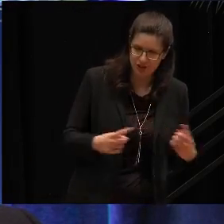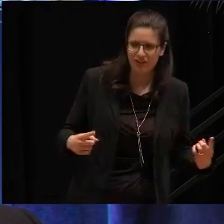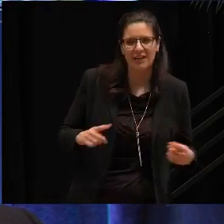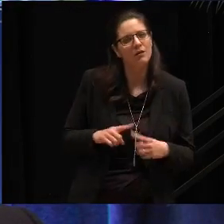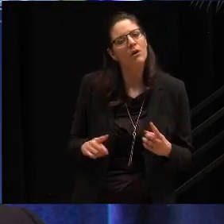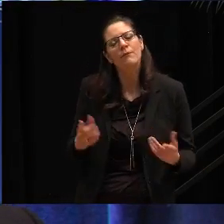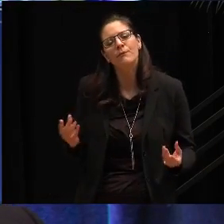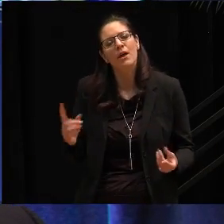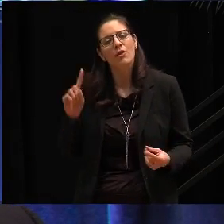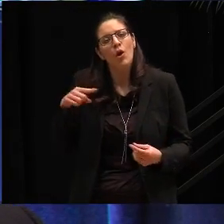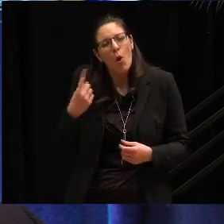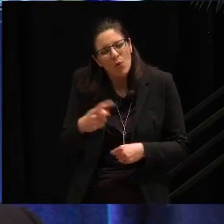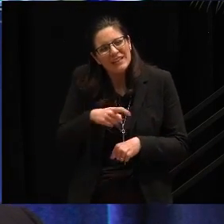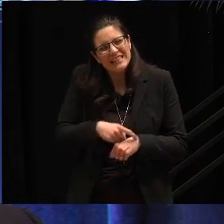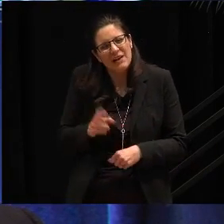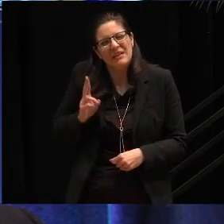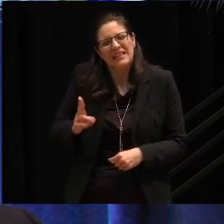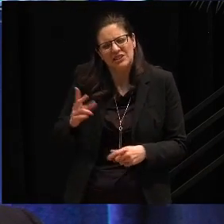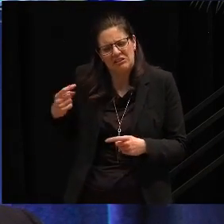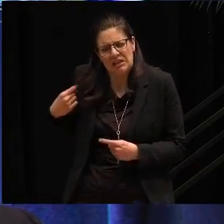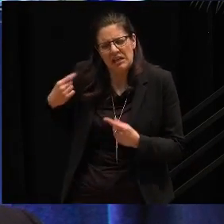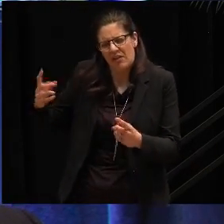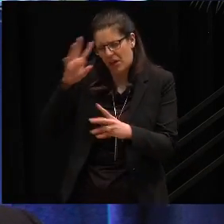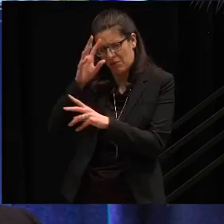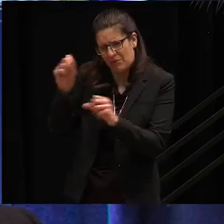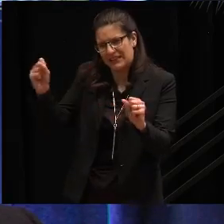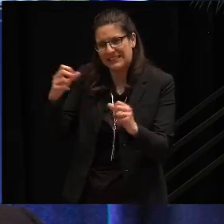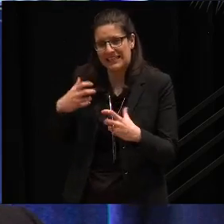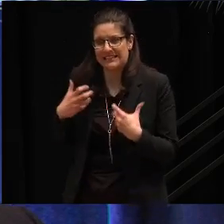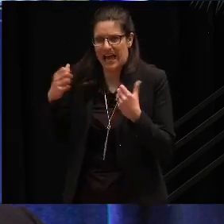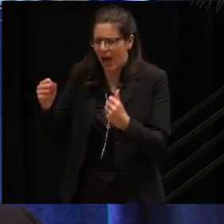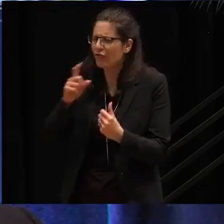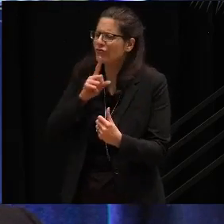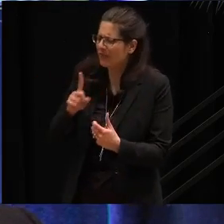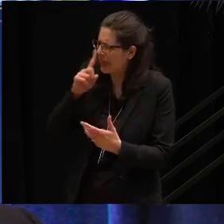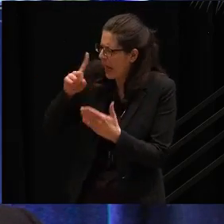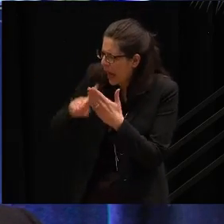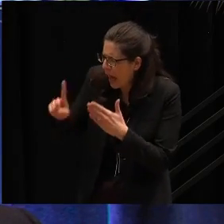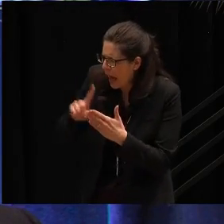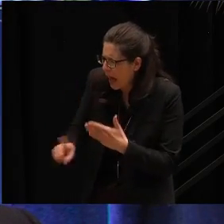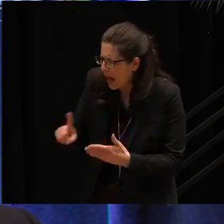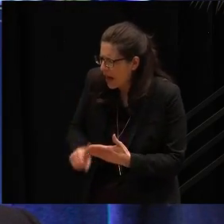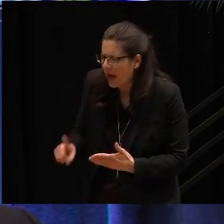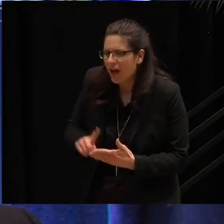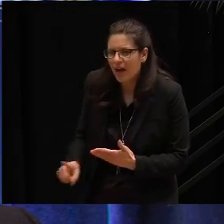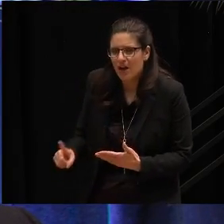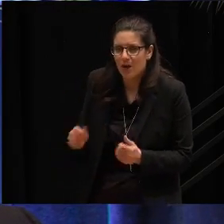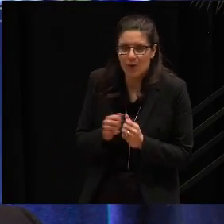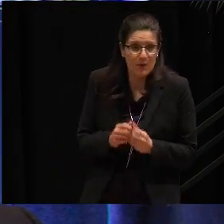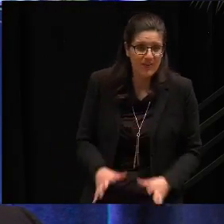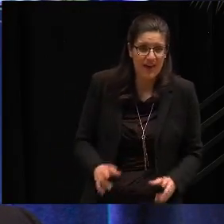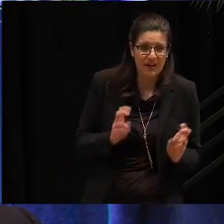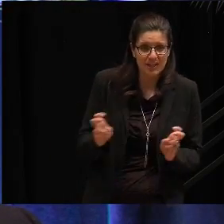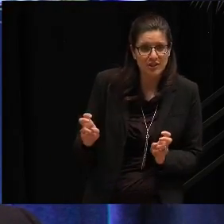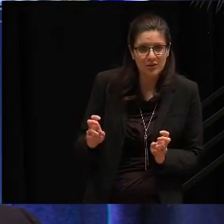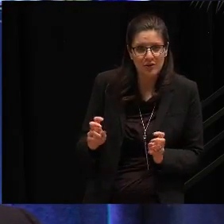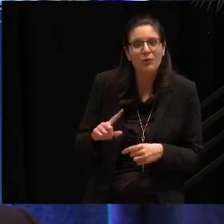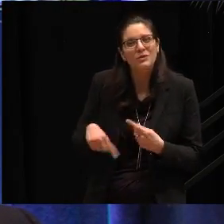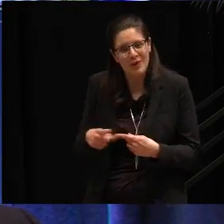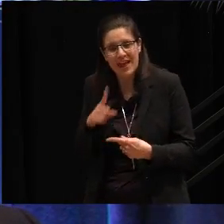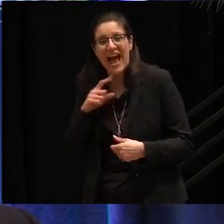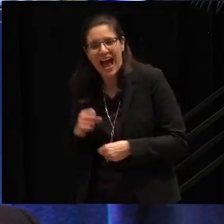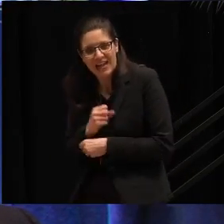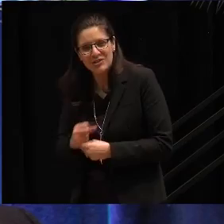time in history that I could think of that a president's health was under so much scrutiny when there really was no issue was when there was an